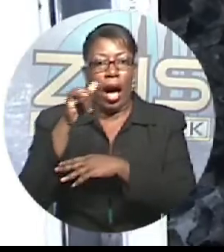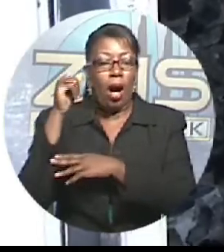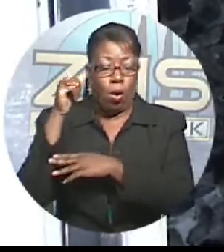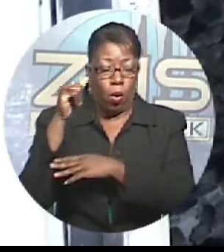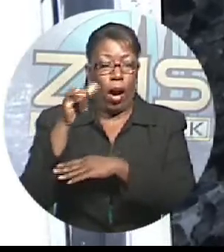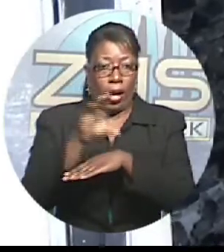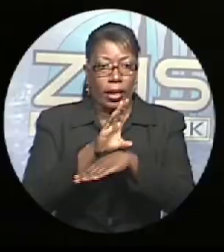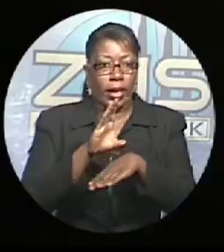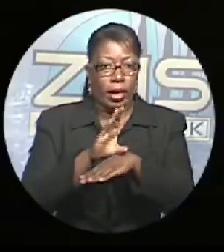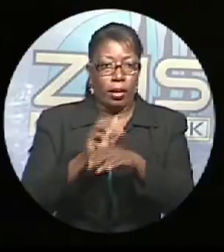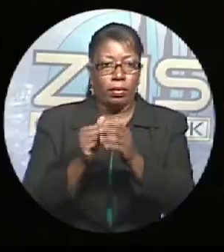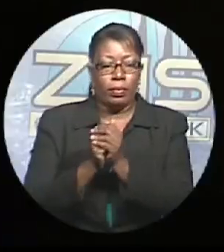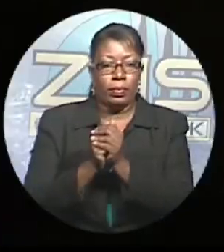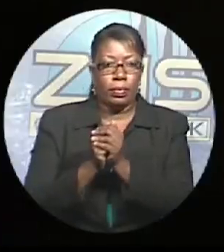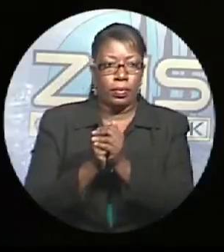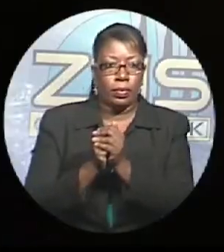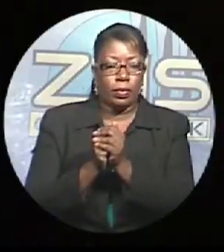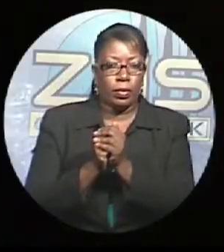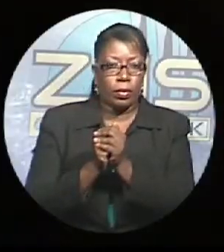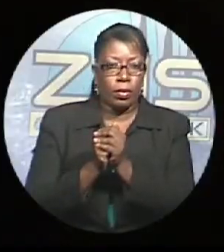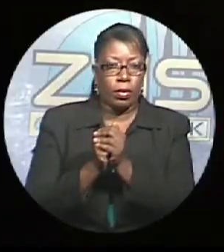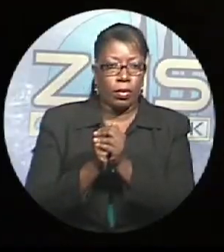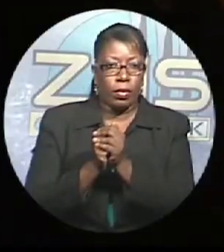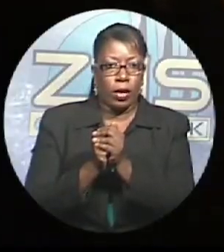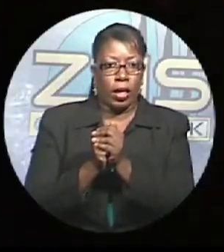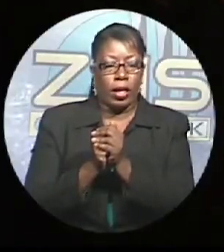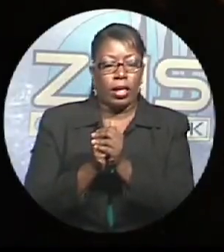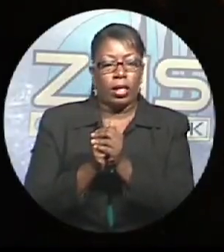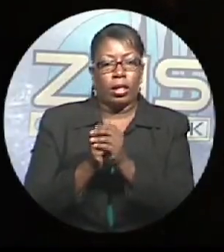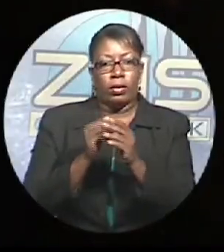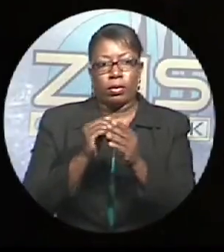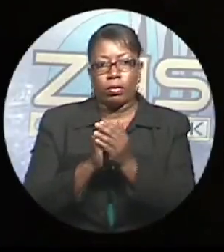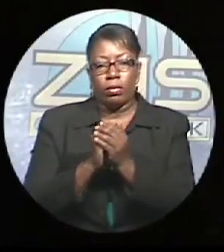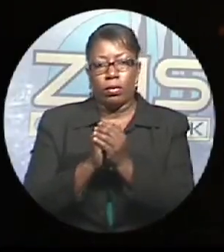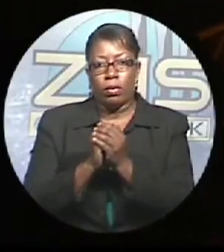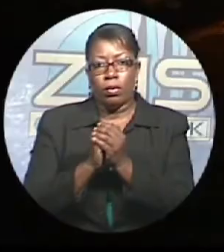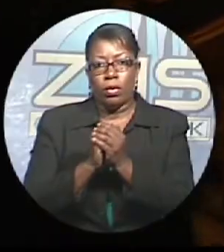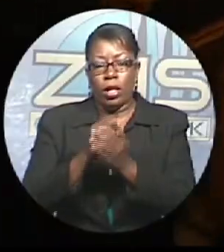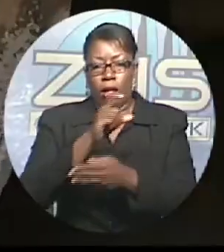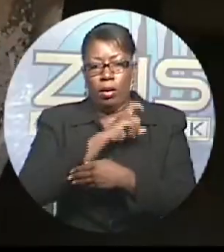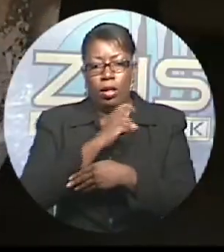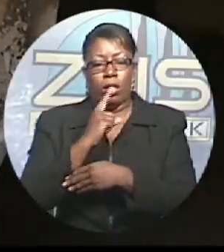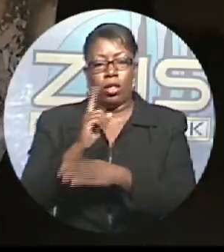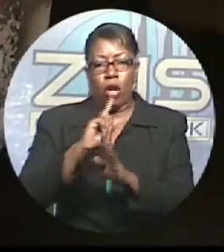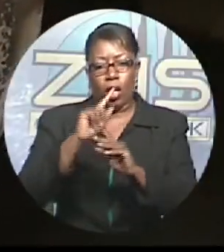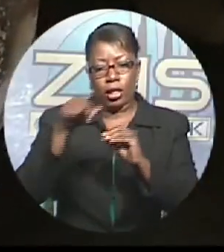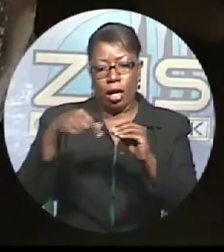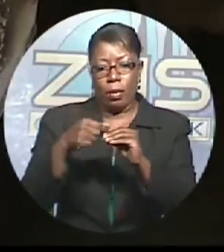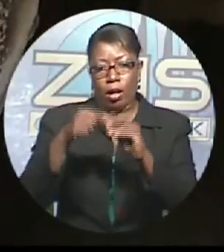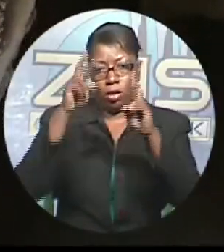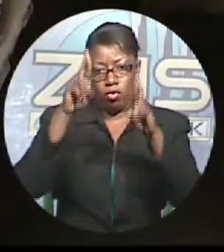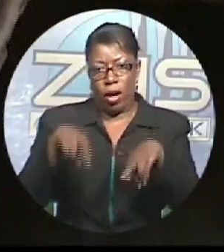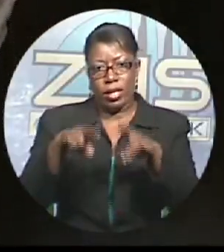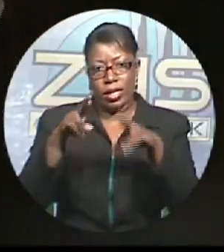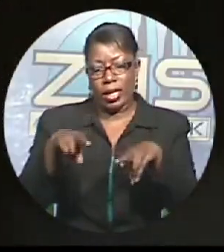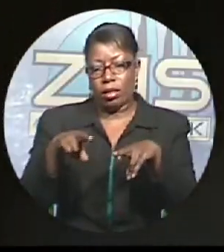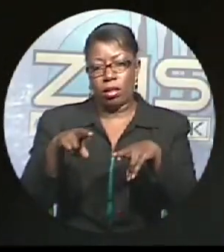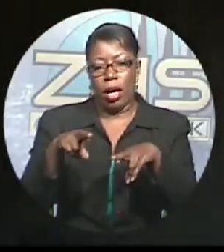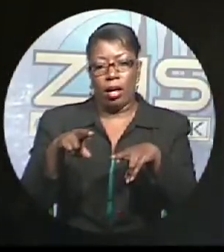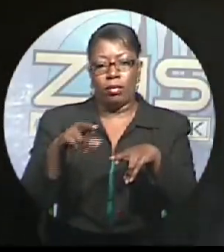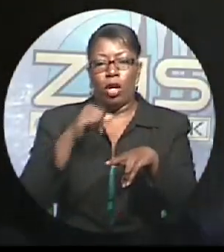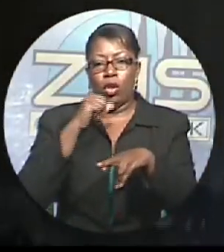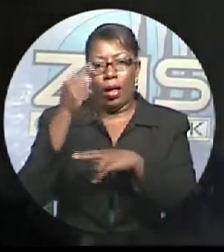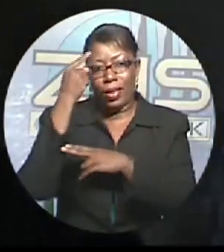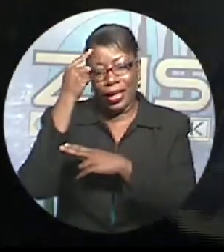all too familiar with the sometimes nonchalant approach and lack of consideration that many residents take when it comes to ensuring their homes are safe proof